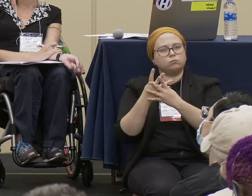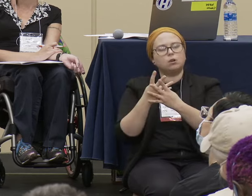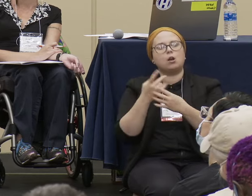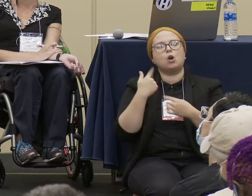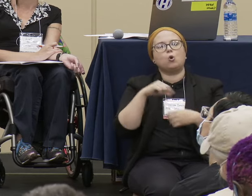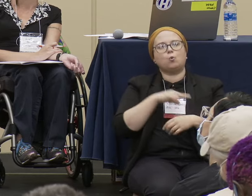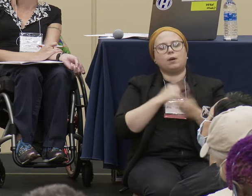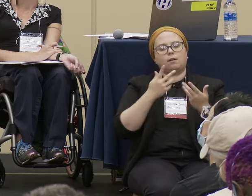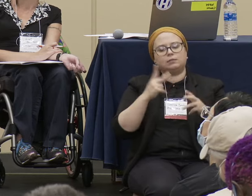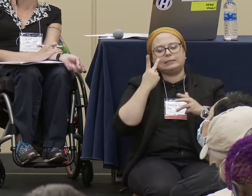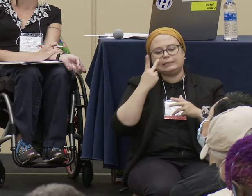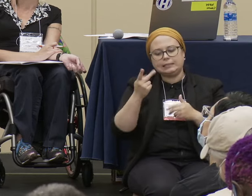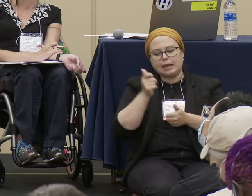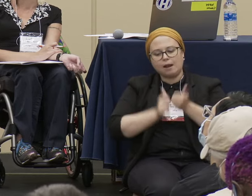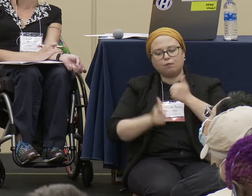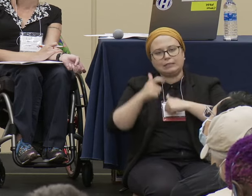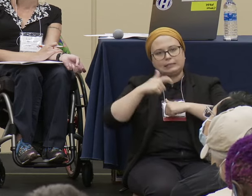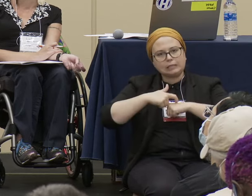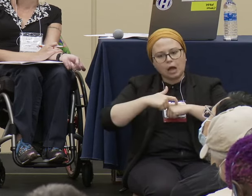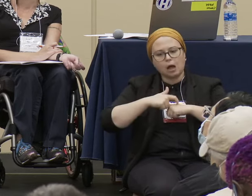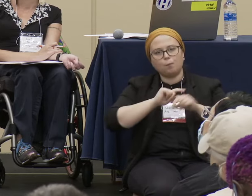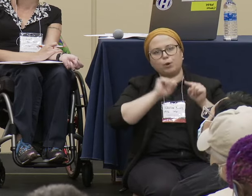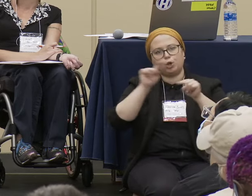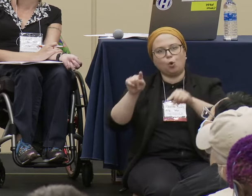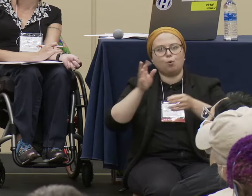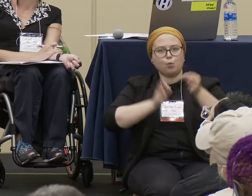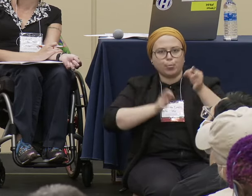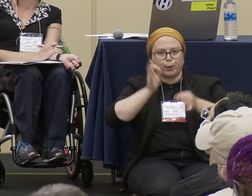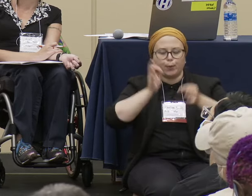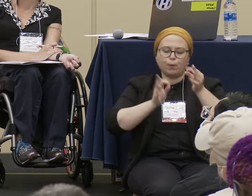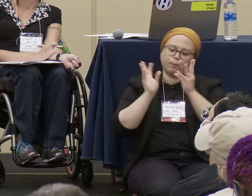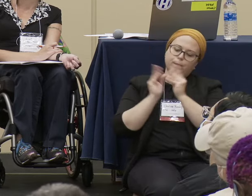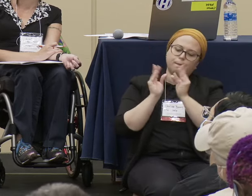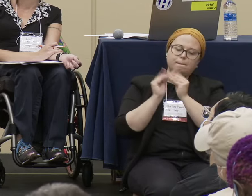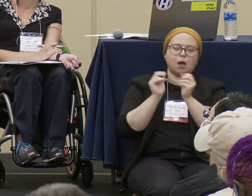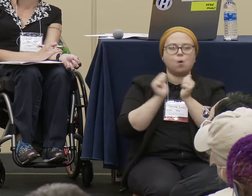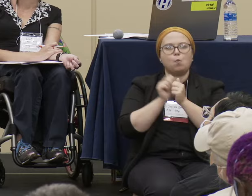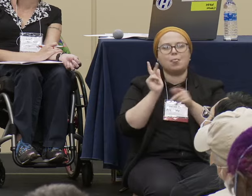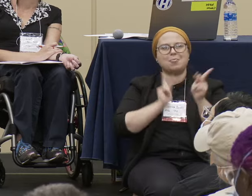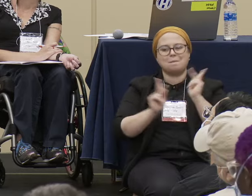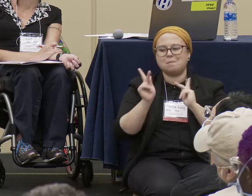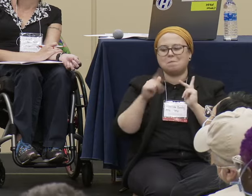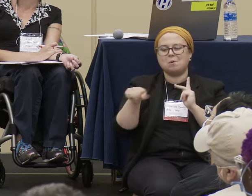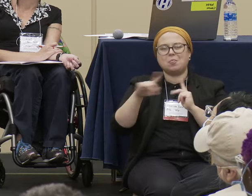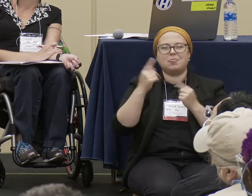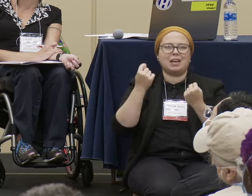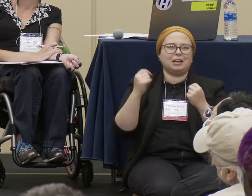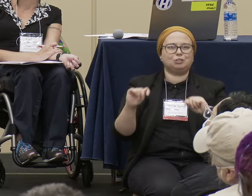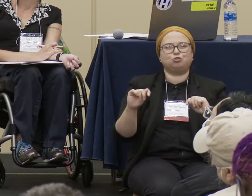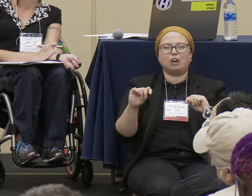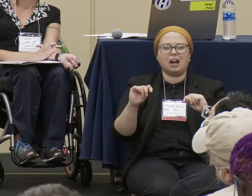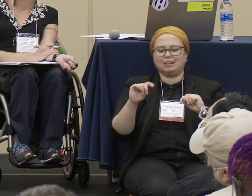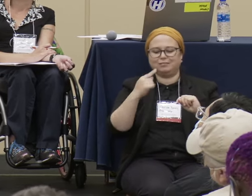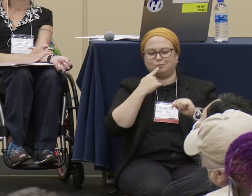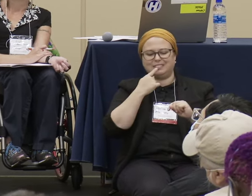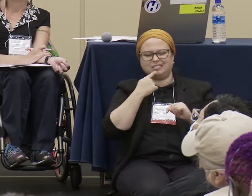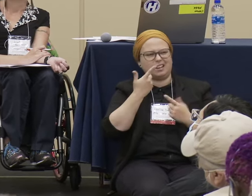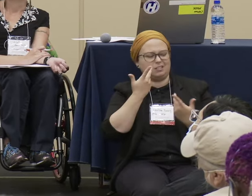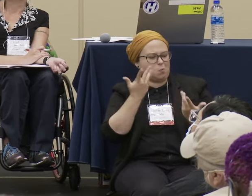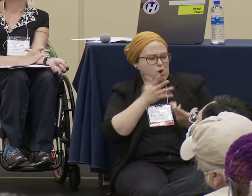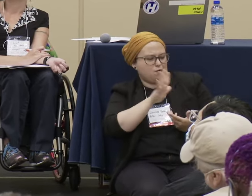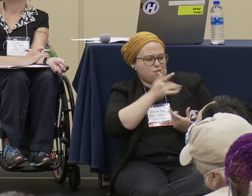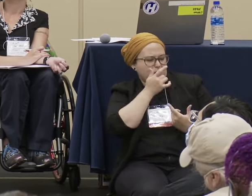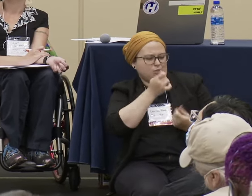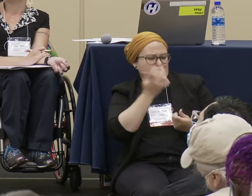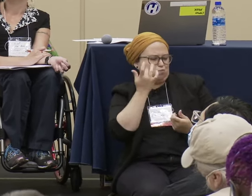to like the courts for our people, they try to delegitimize like us as their advocates. They're like, what are your